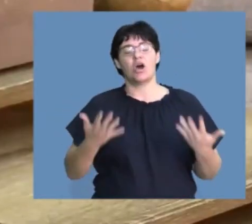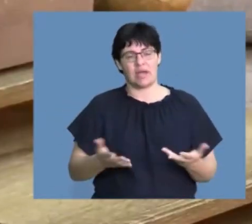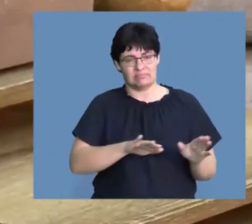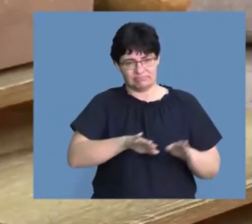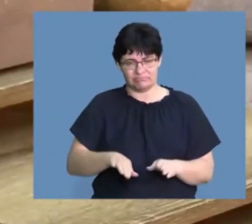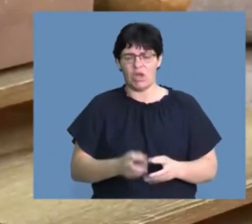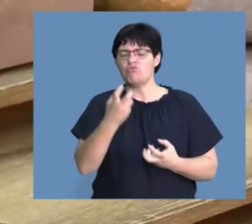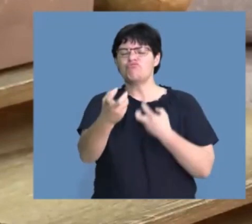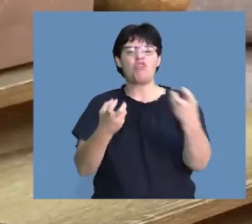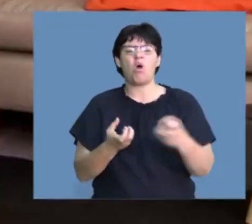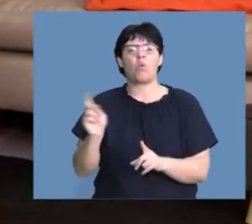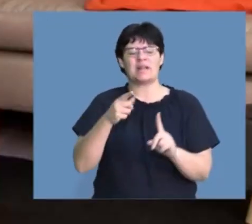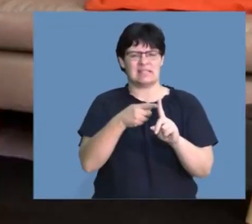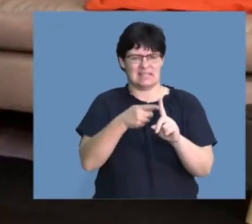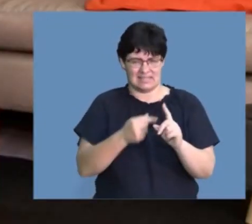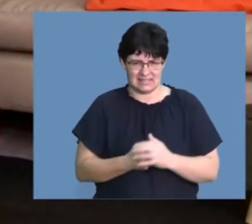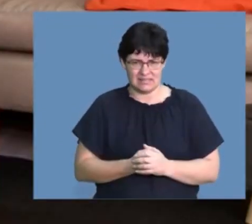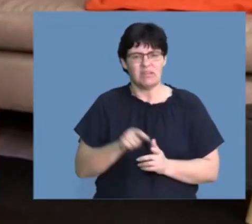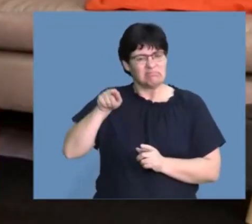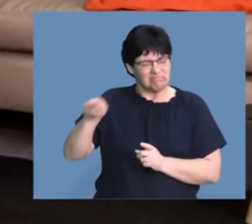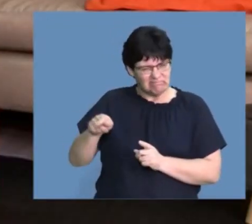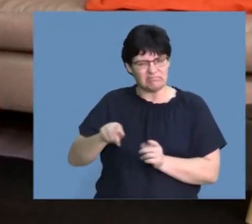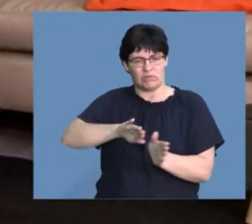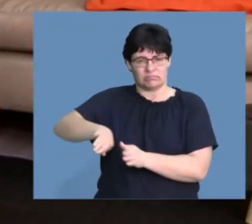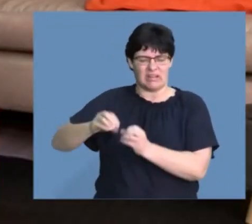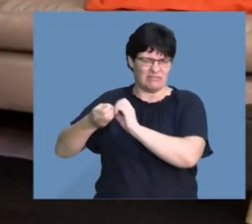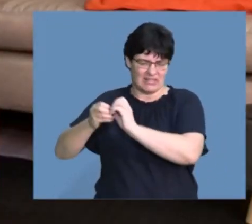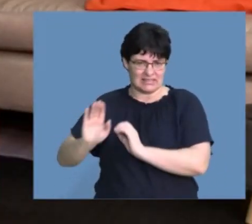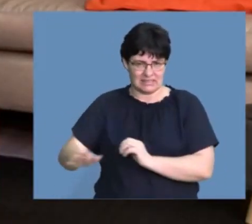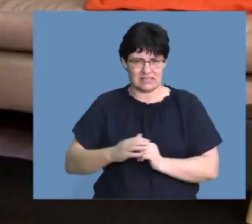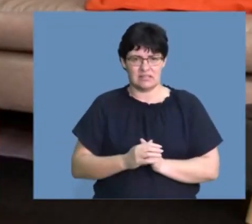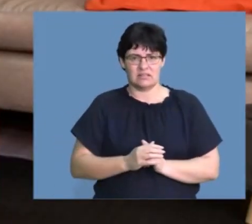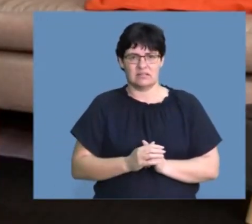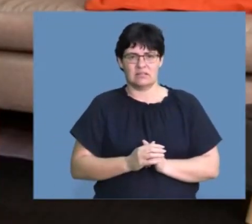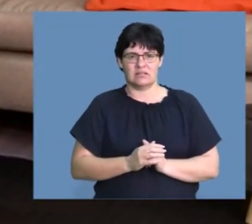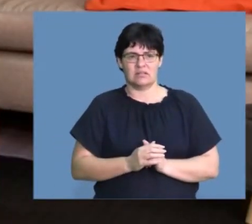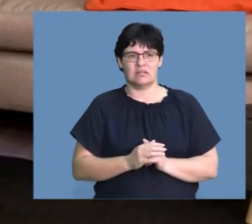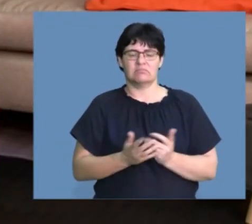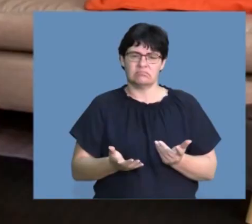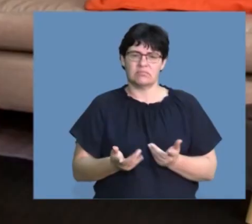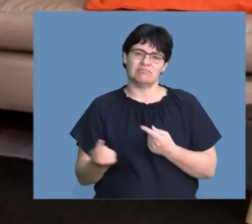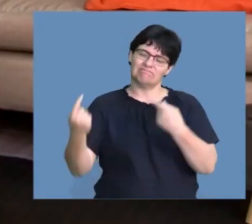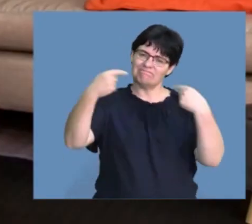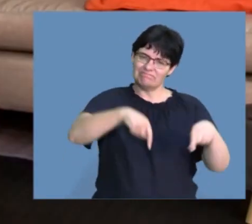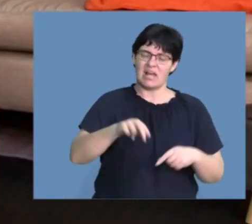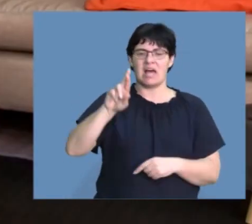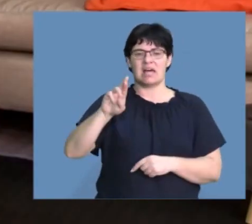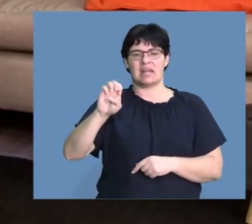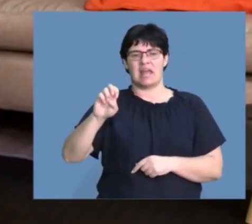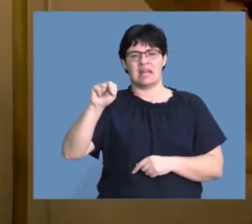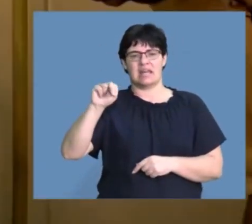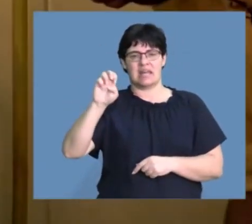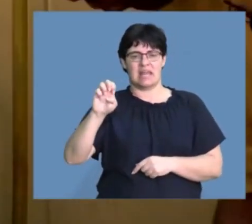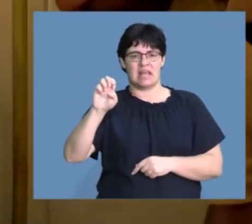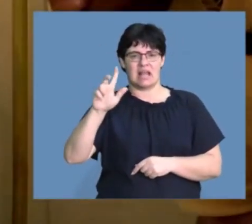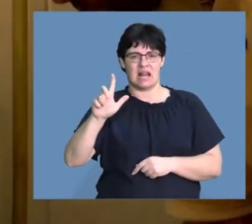talk about what these big rocks are. Let's see while Jonathan does that. So, hey, Reniel, why don't you please just come in, and Reniel was going to help